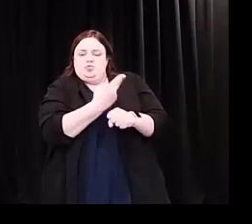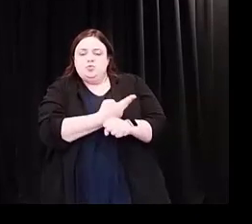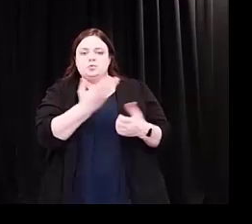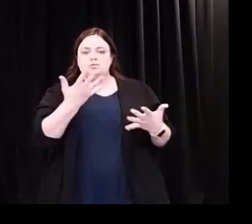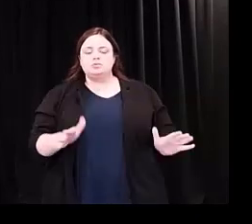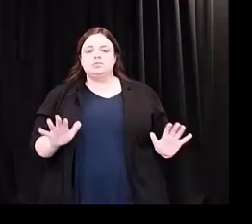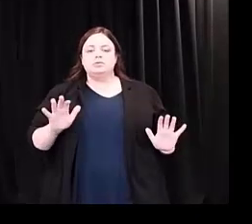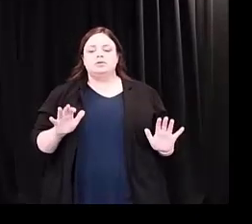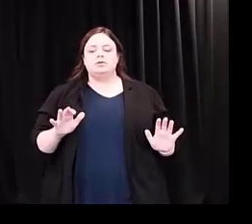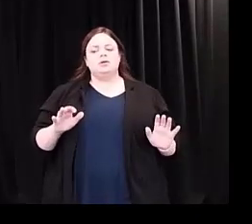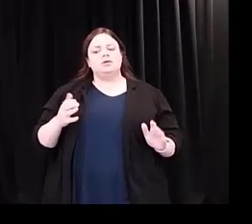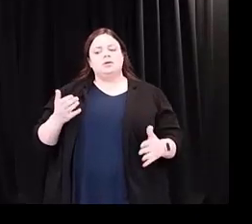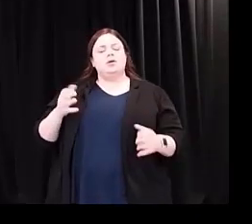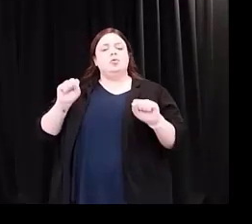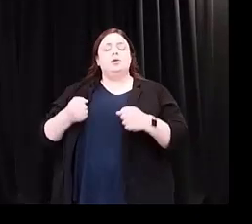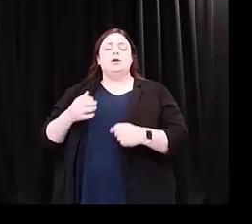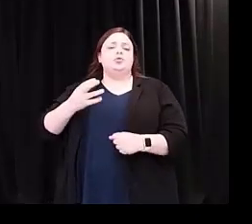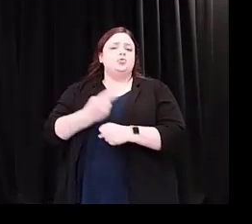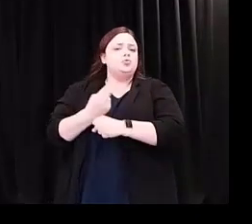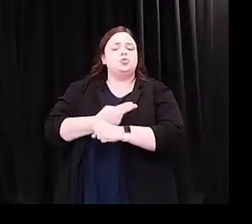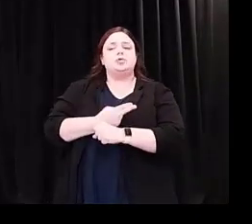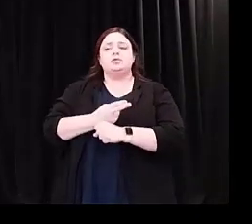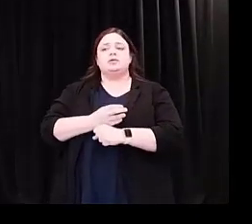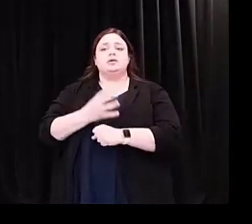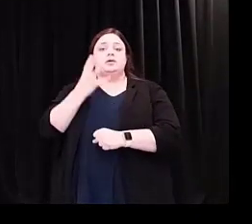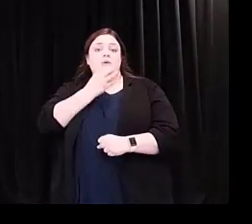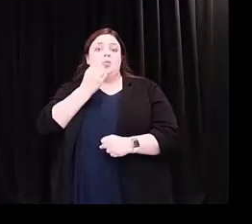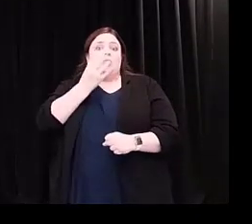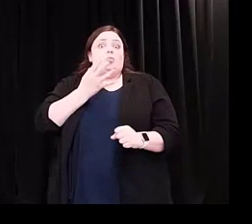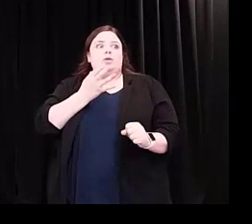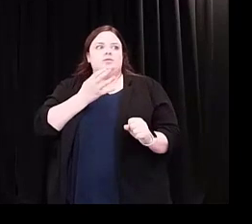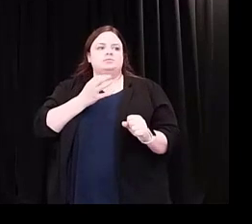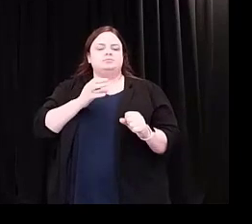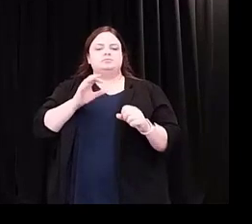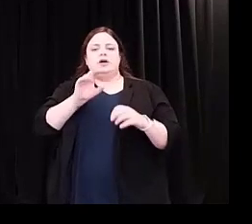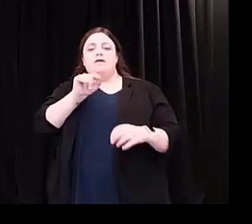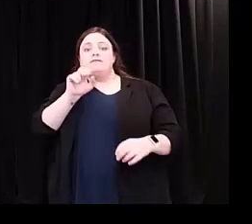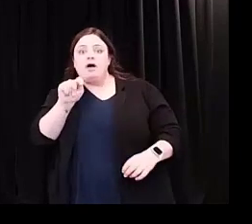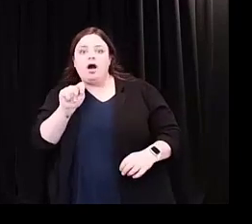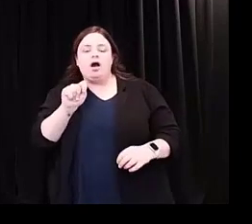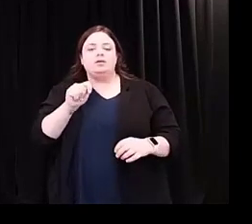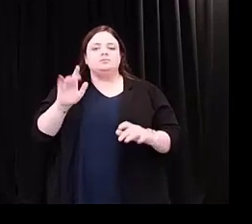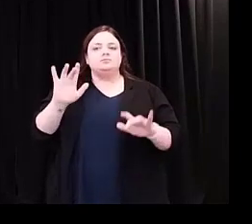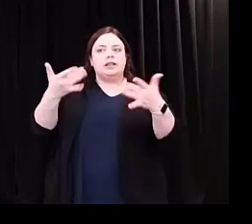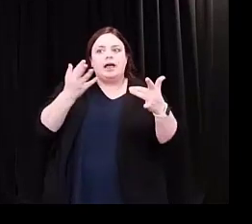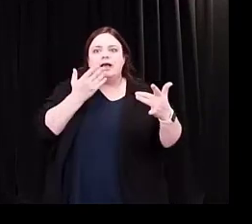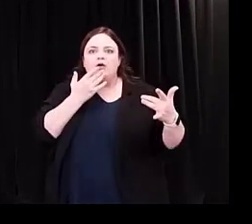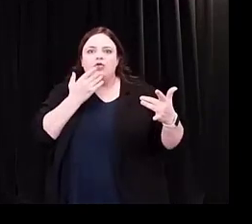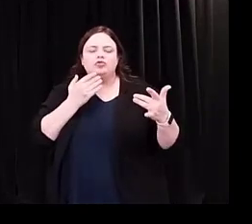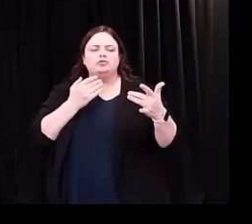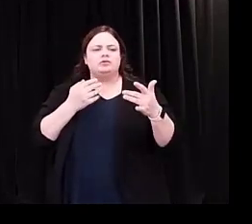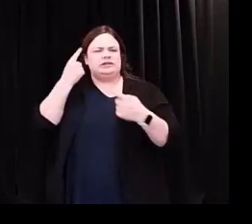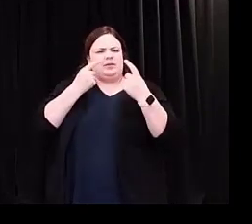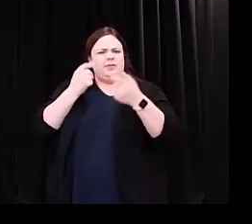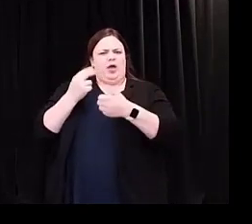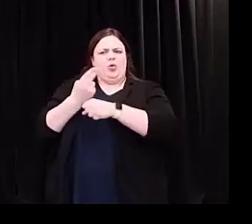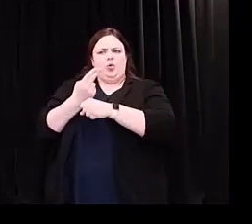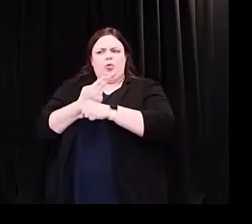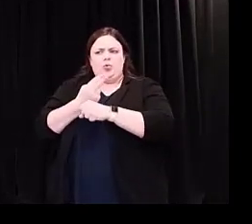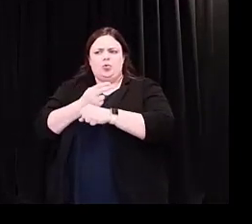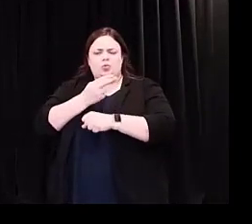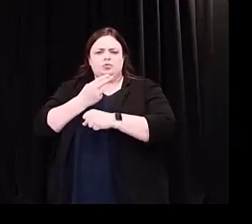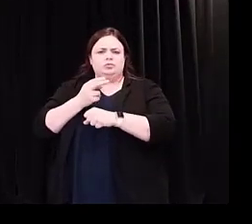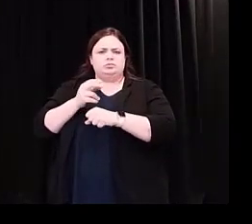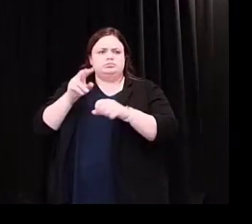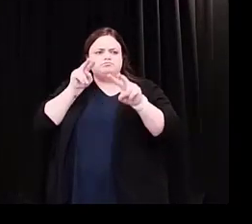can do pretty fonts and light colors, you need to think about the audience who we're showing this to, who's going to be receiving